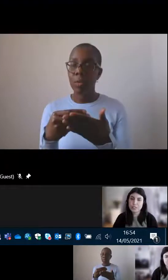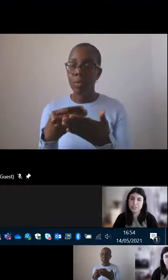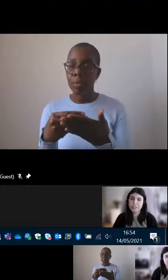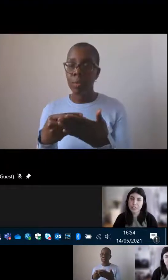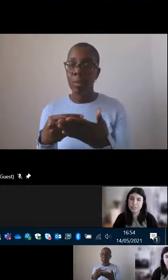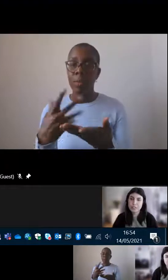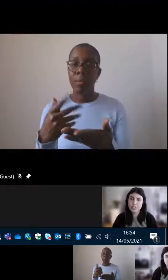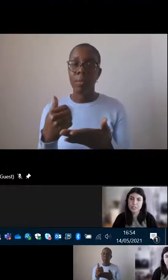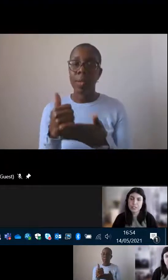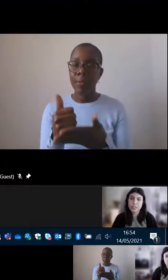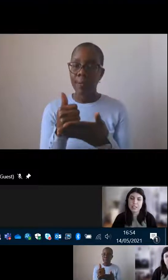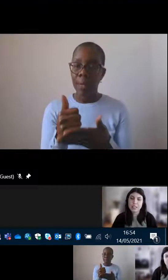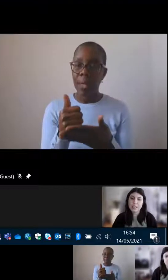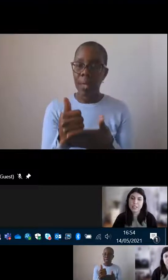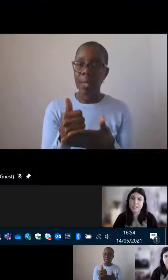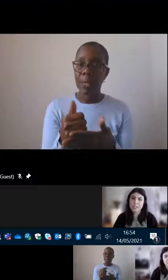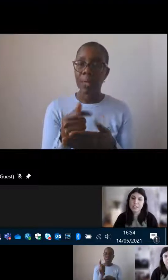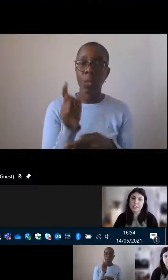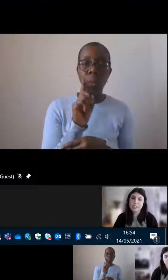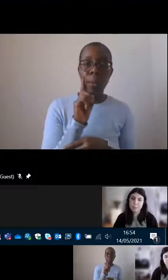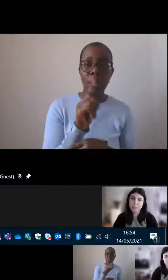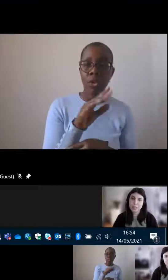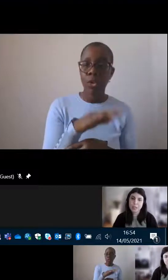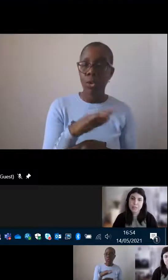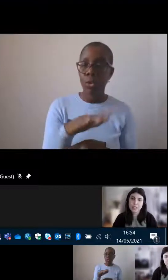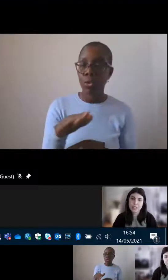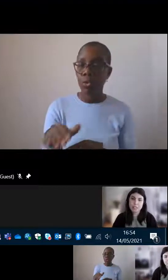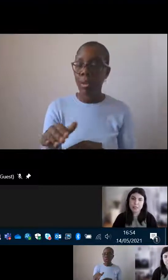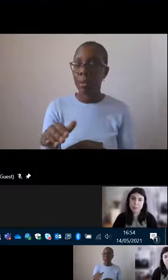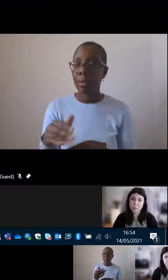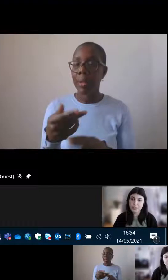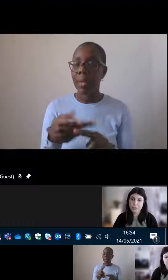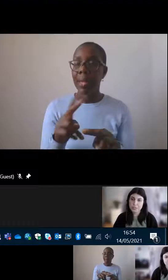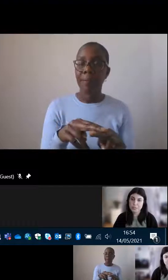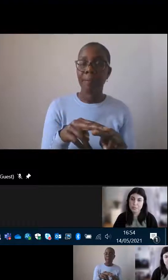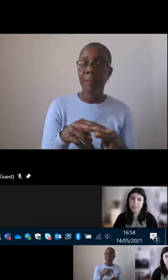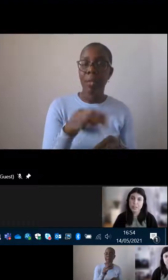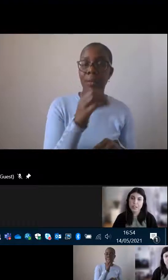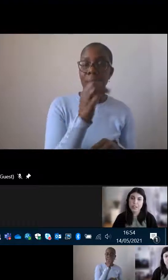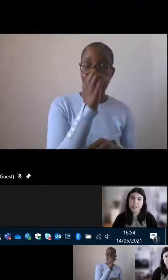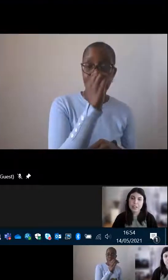children under 5 living in temporary accommodation